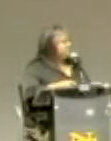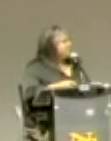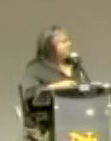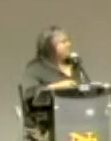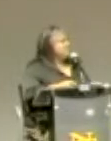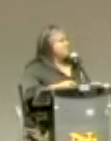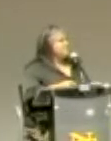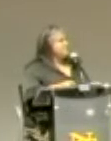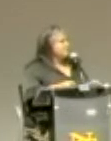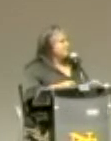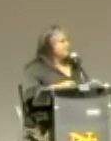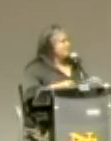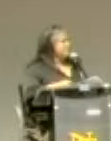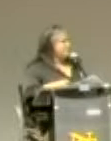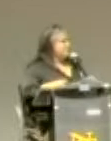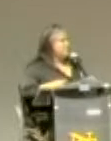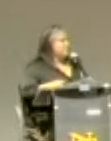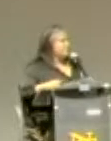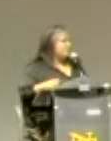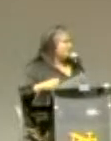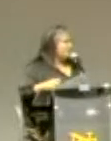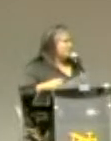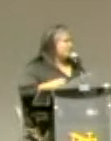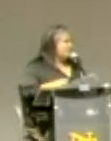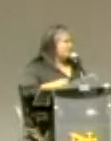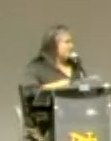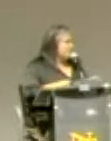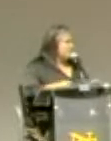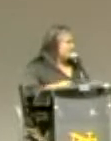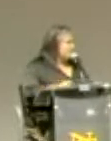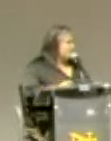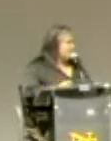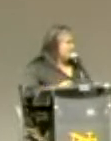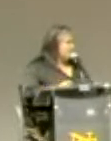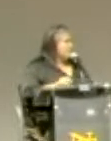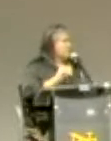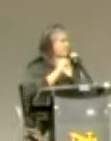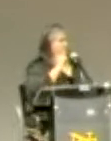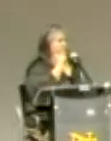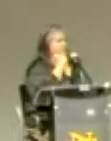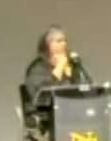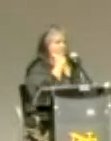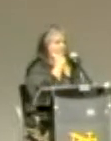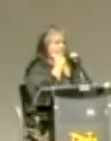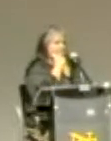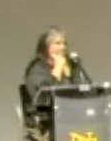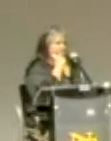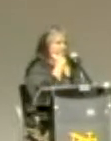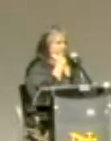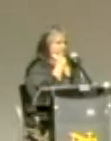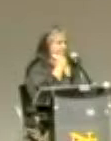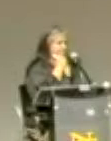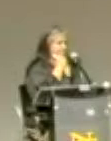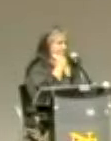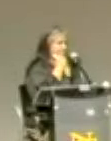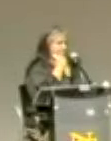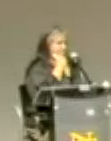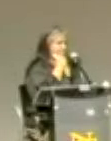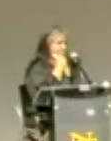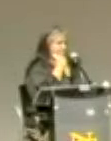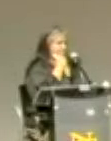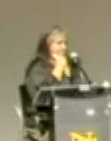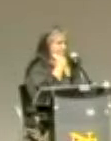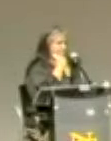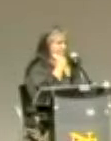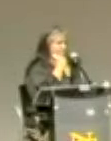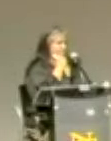For who? I mean, what does that mean to us as an institution to help education?